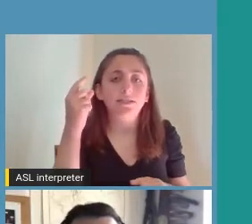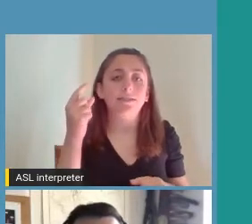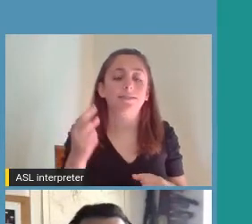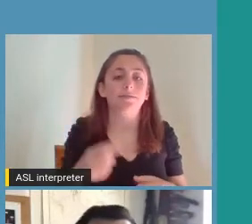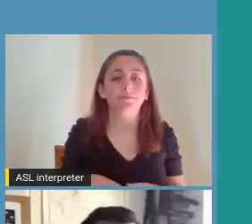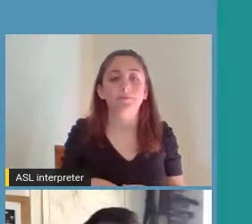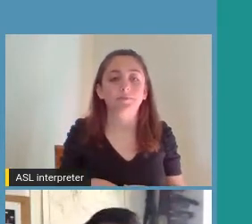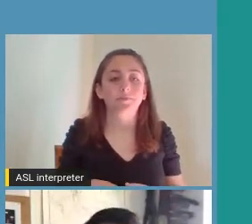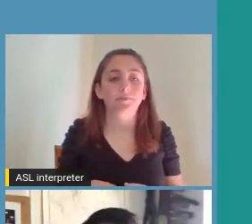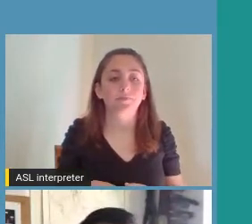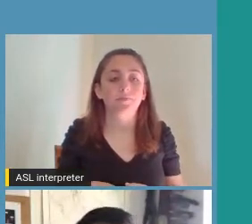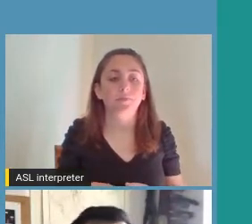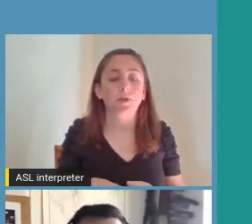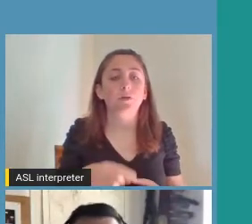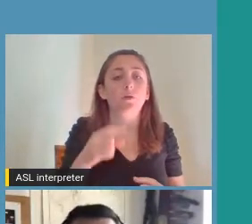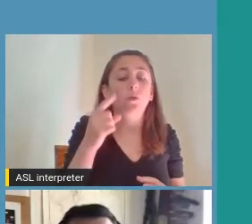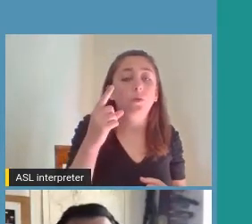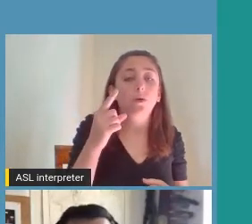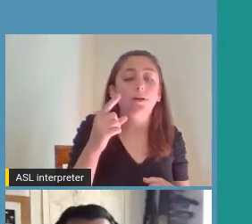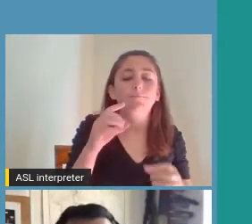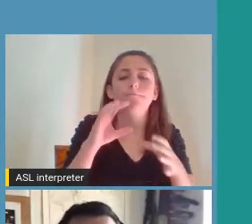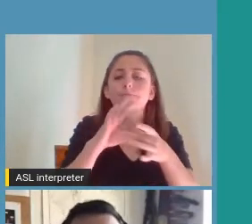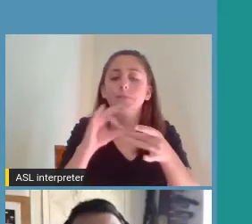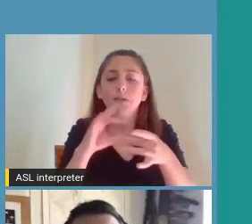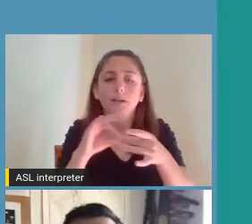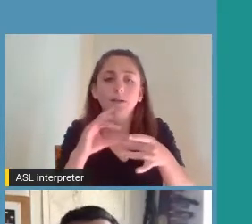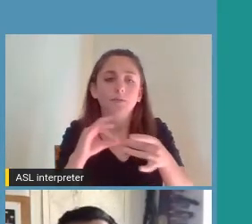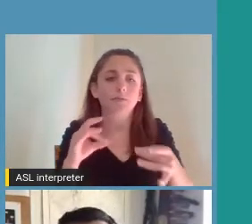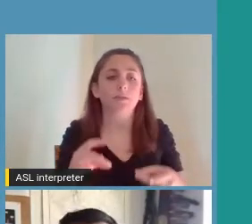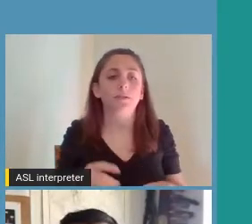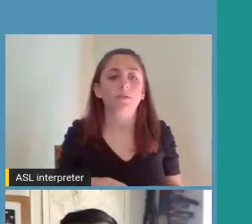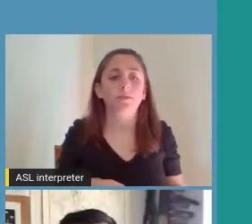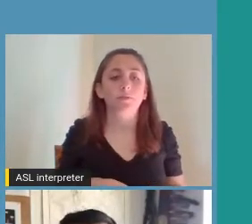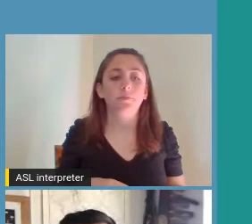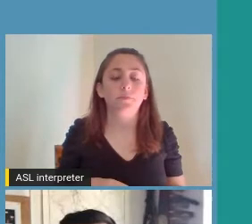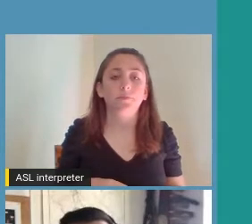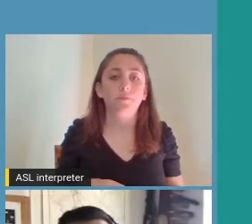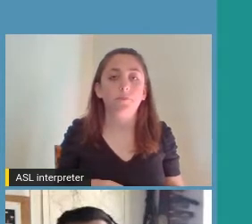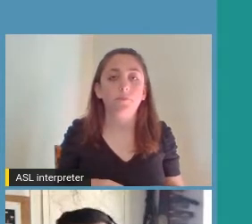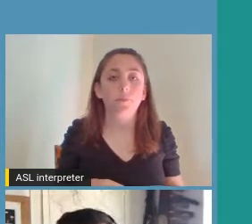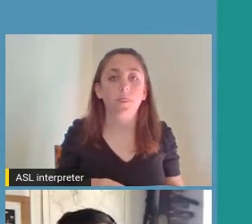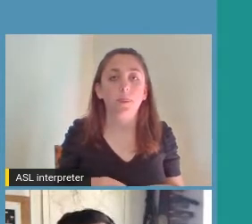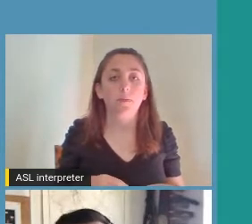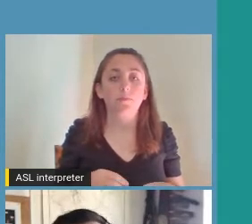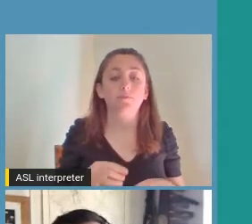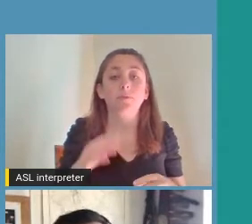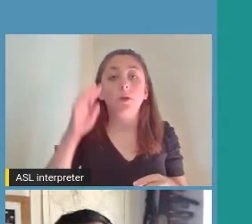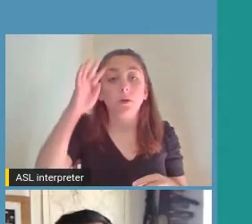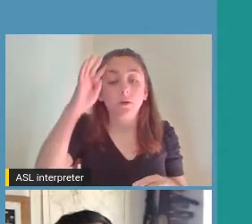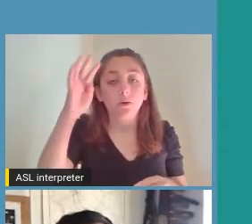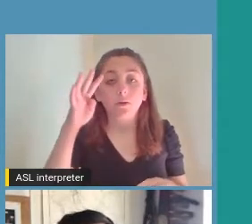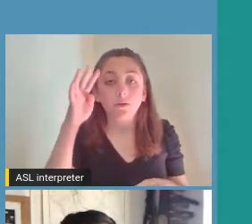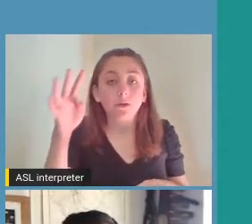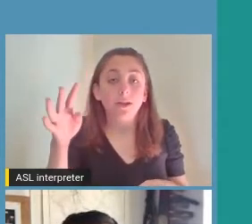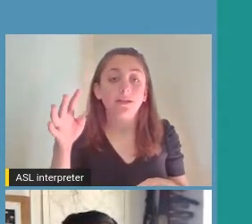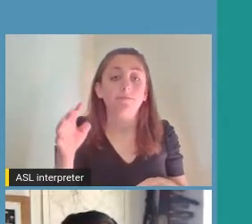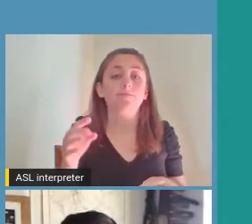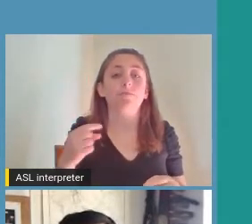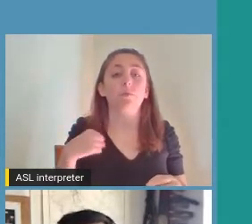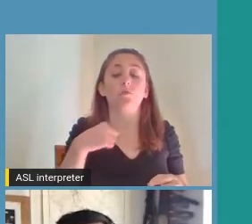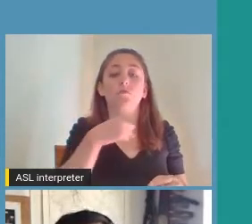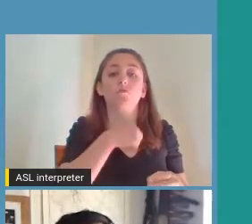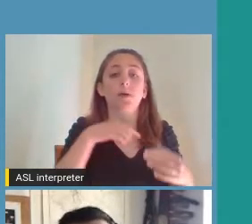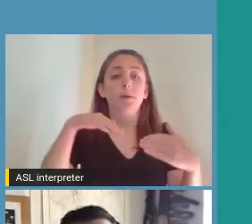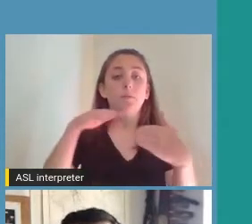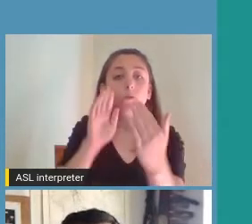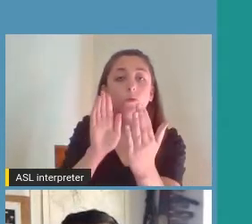river. One note I wanted to make about our land acknowledgement is that in creating this, we approached both